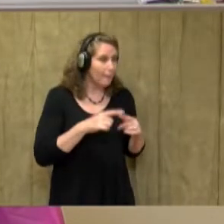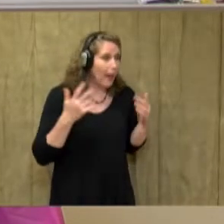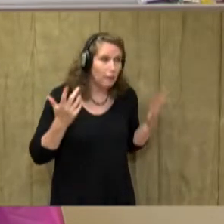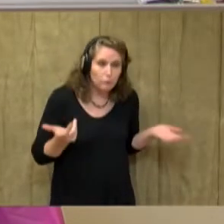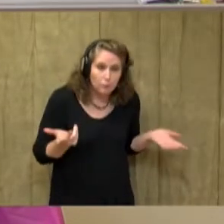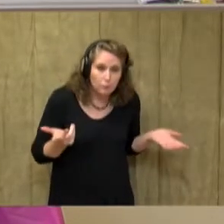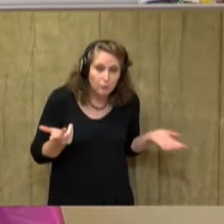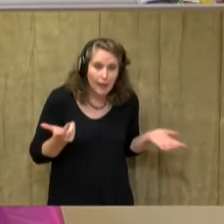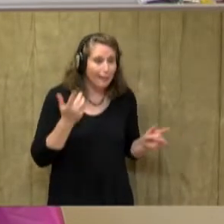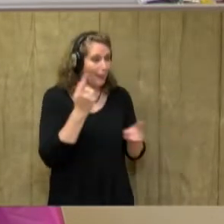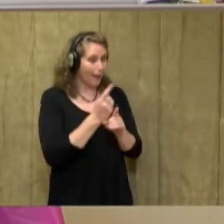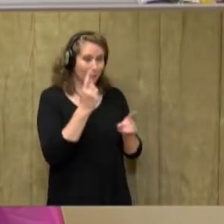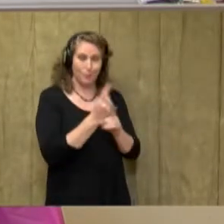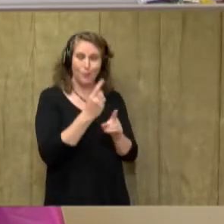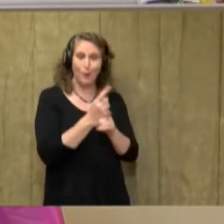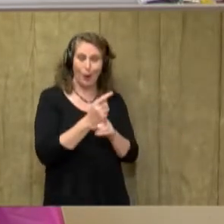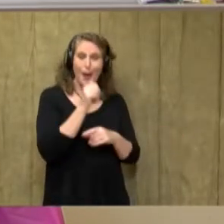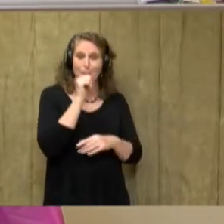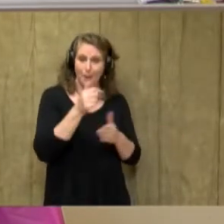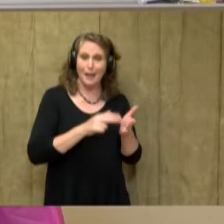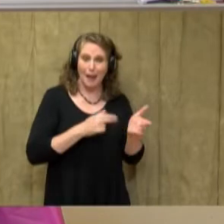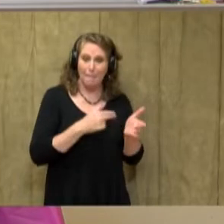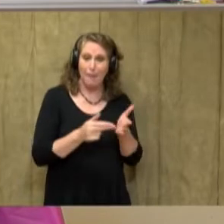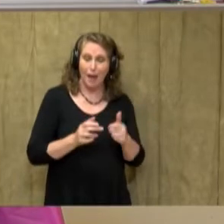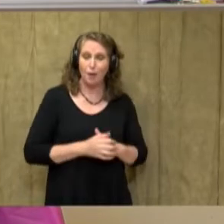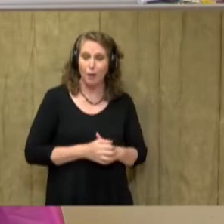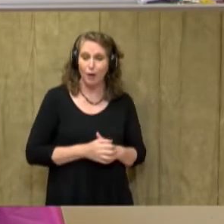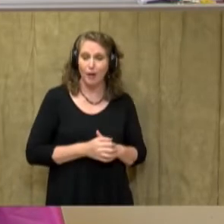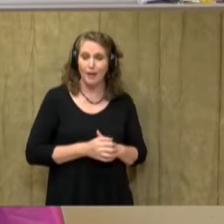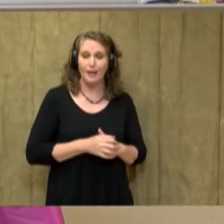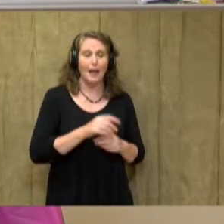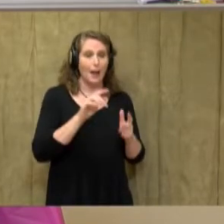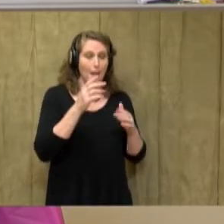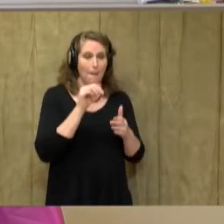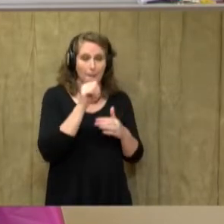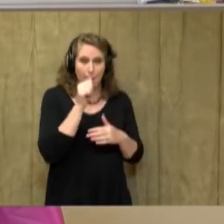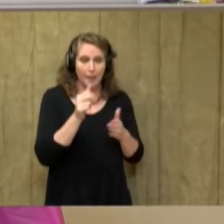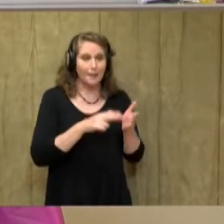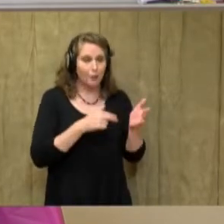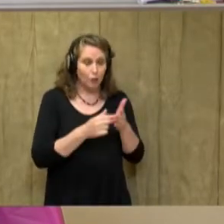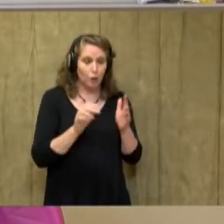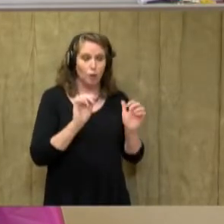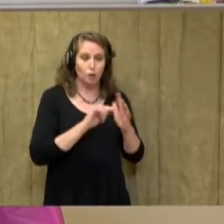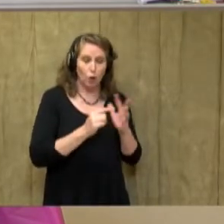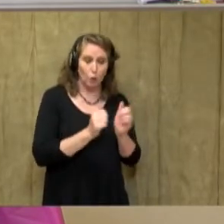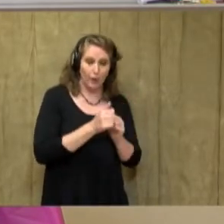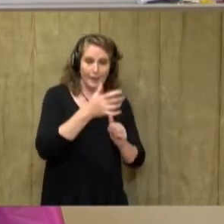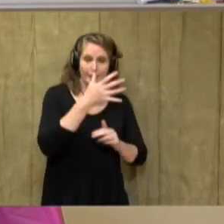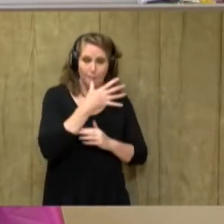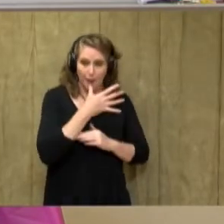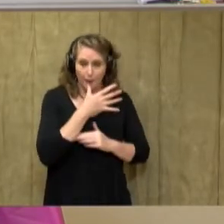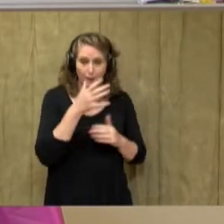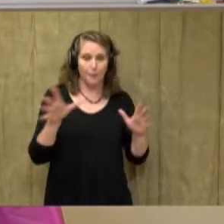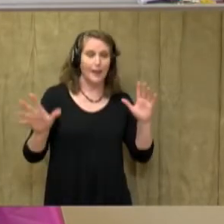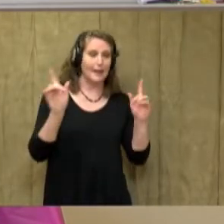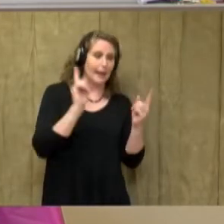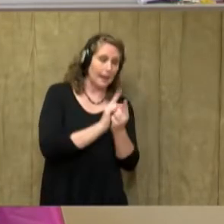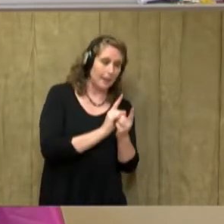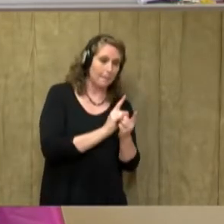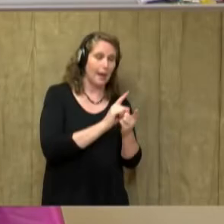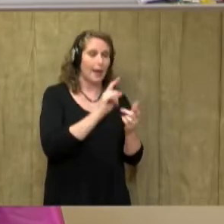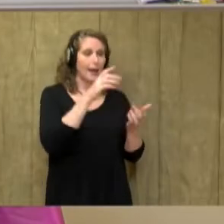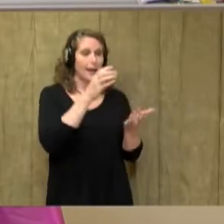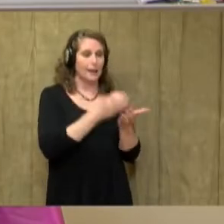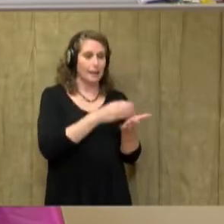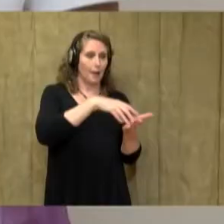about? That's right, Peanut Butter. Peanut Butter started off with his mom, then he met Cupcake,